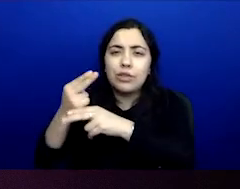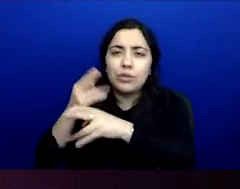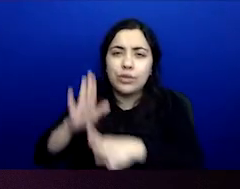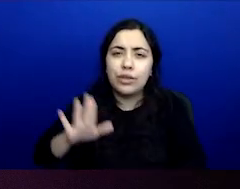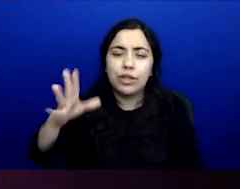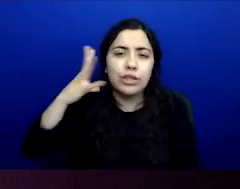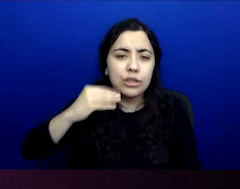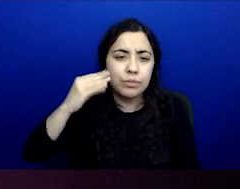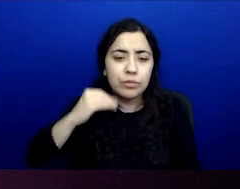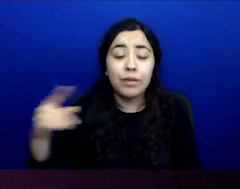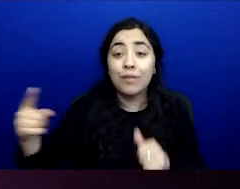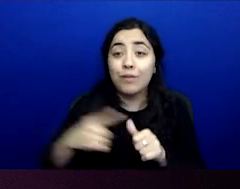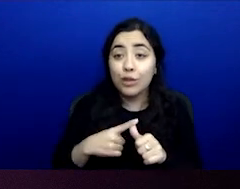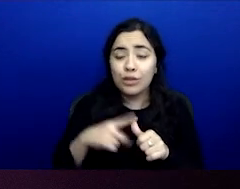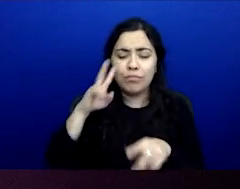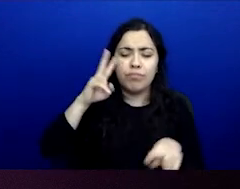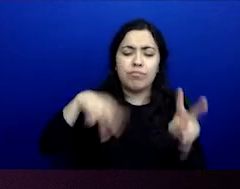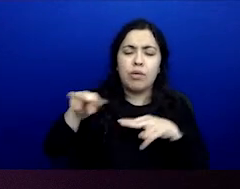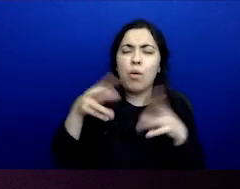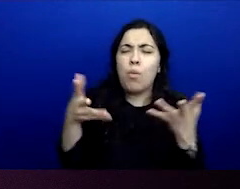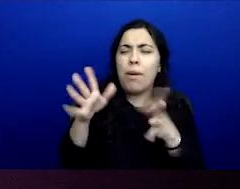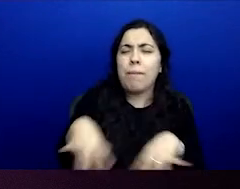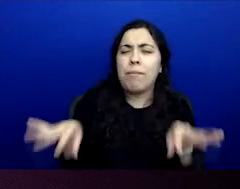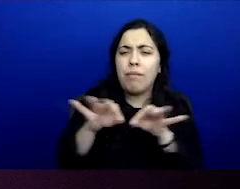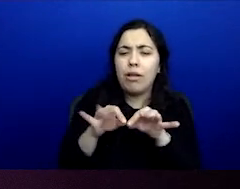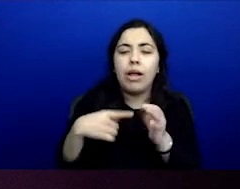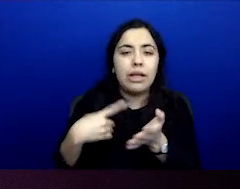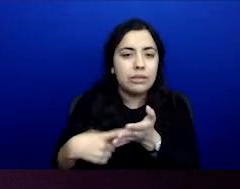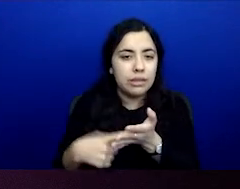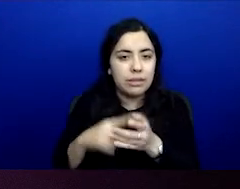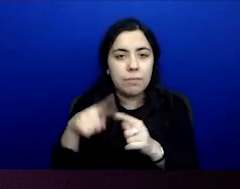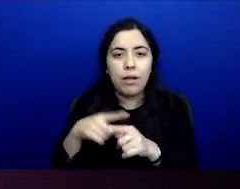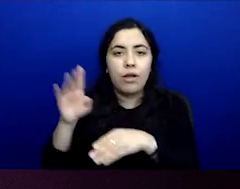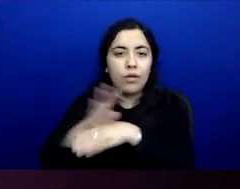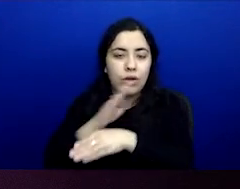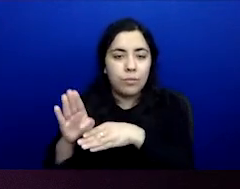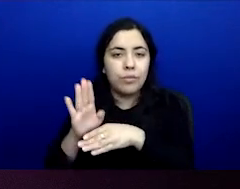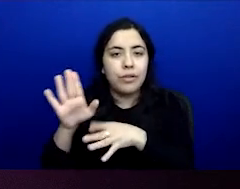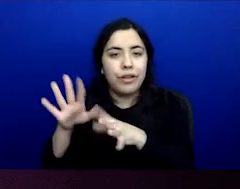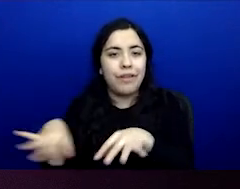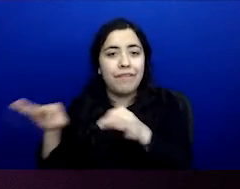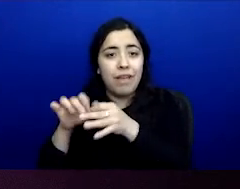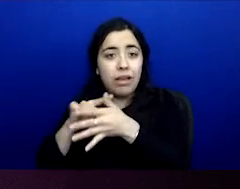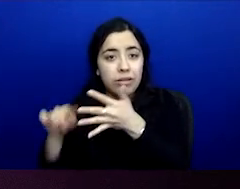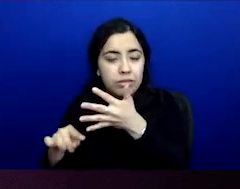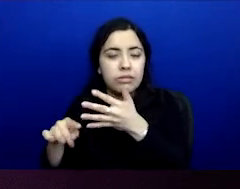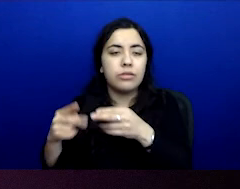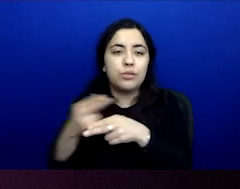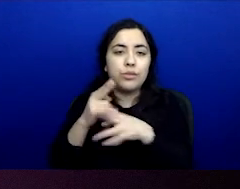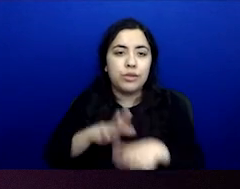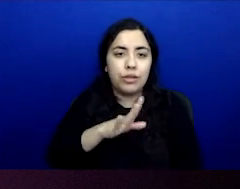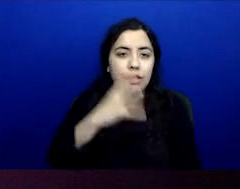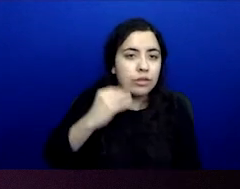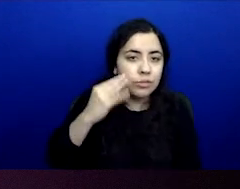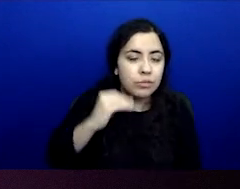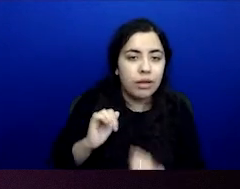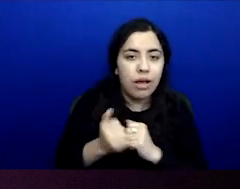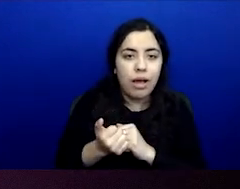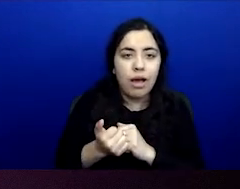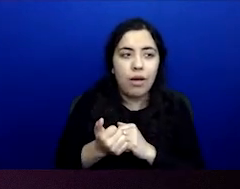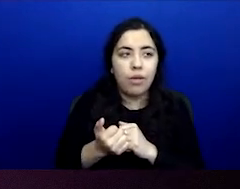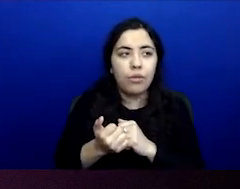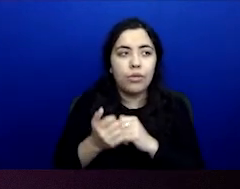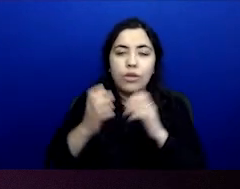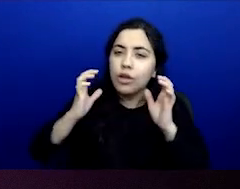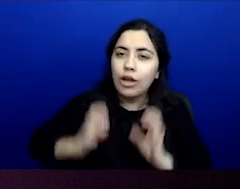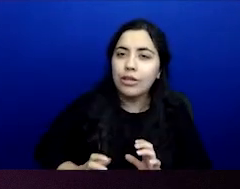I've talked a lot about Core Web Vitals. I've talked a lot about user experience and how that actually affects your